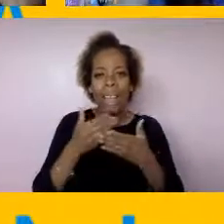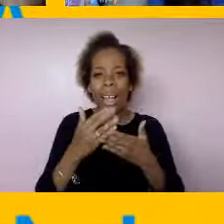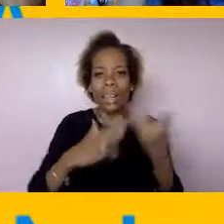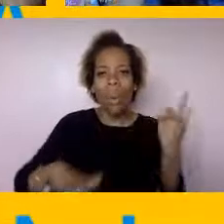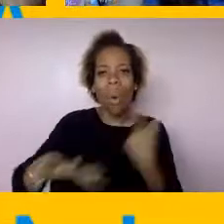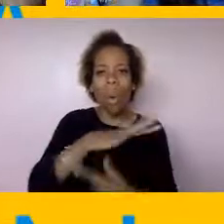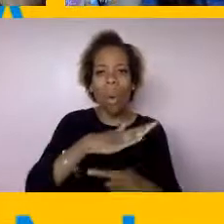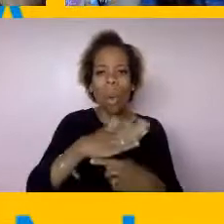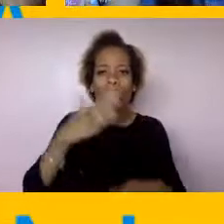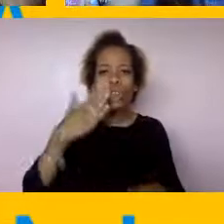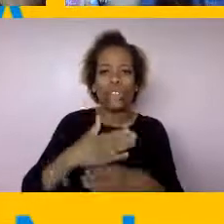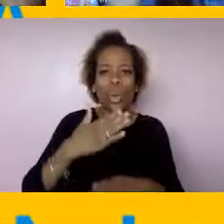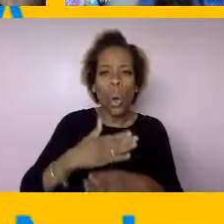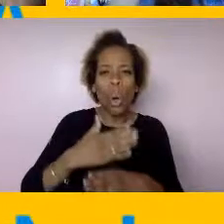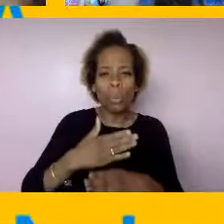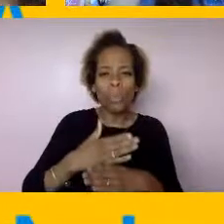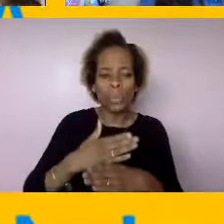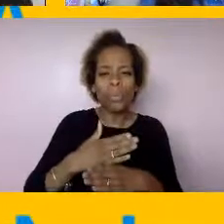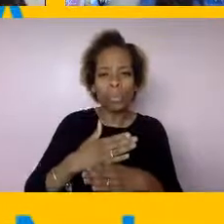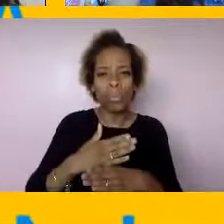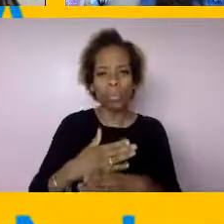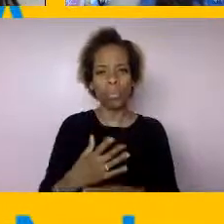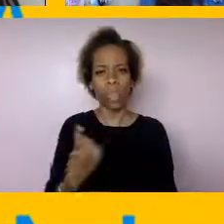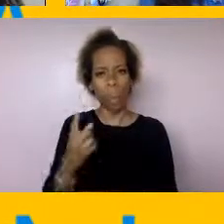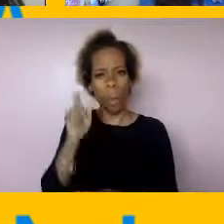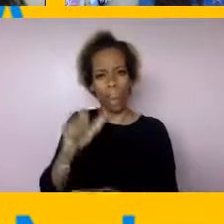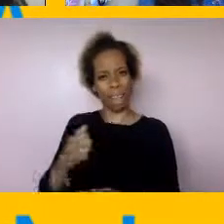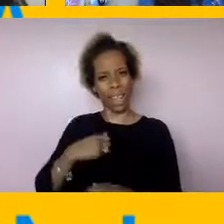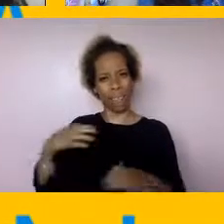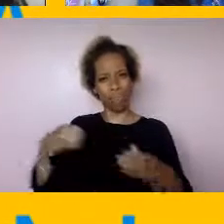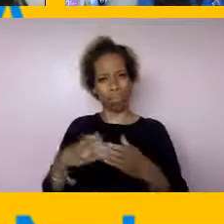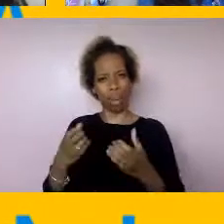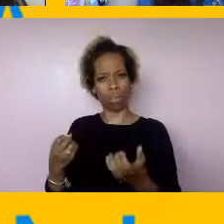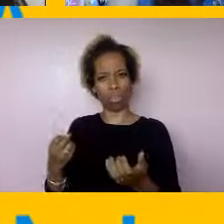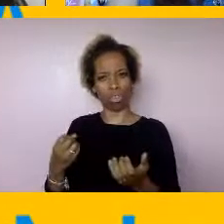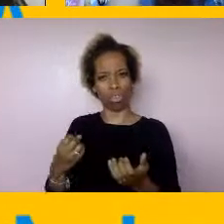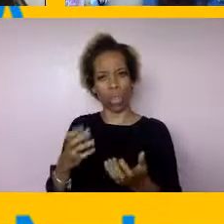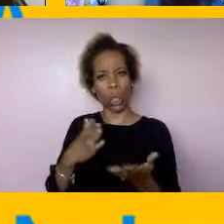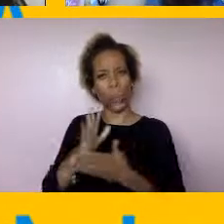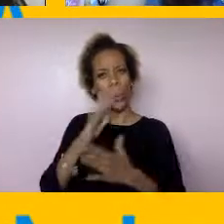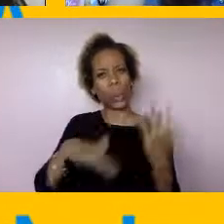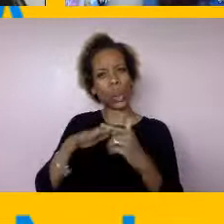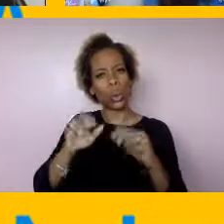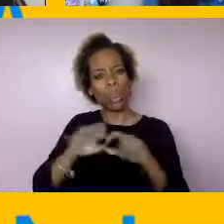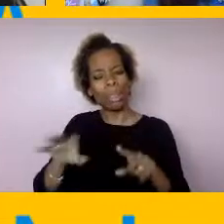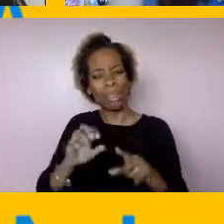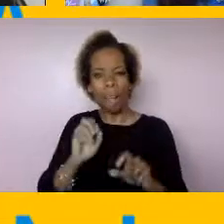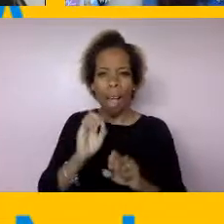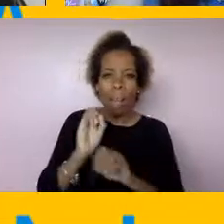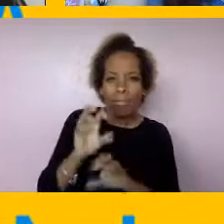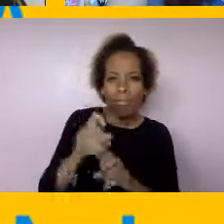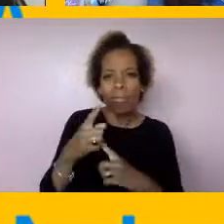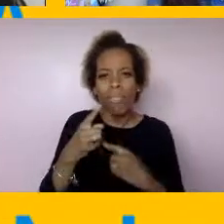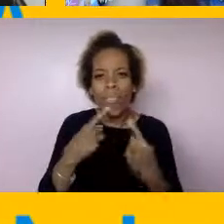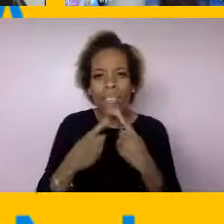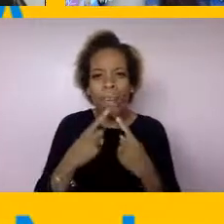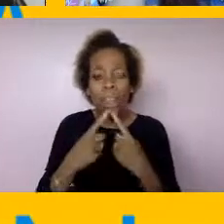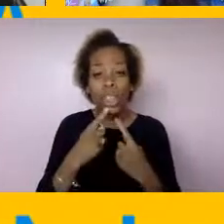branch is speaking on social media about it. A number of MPs involved in that in terms of promoting the video that we put